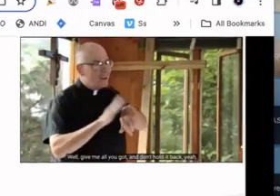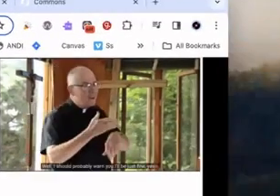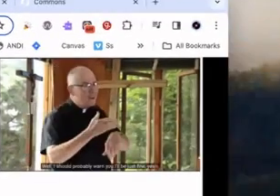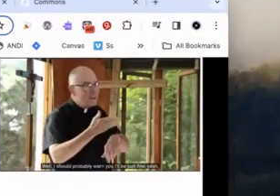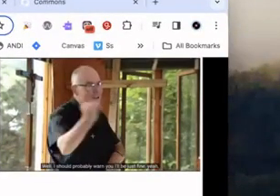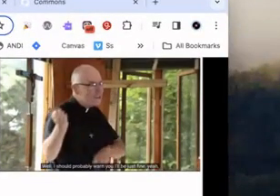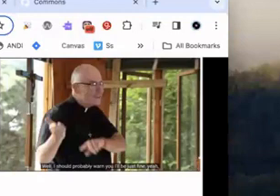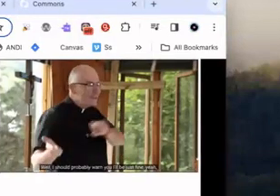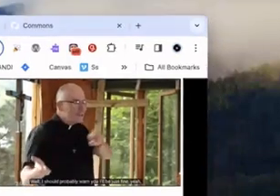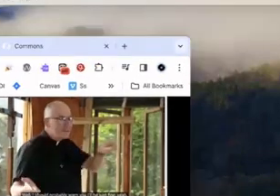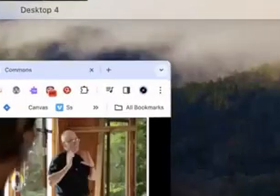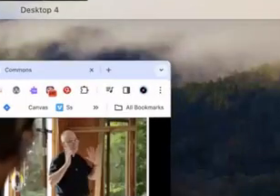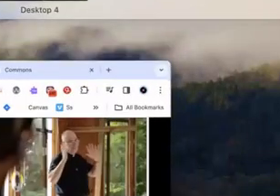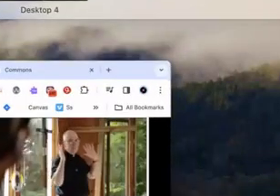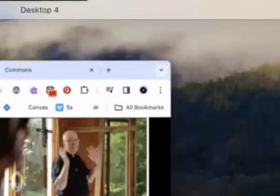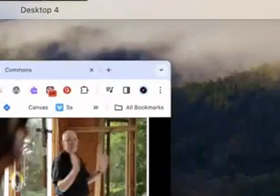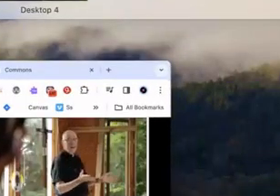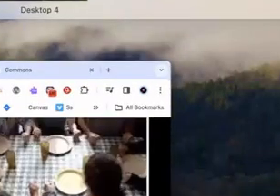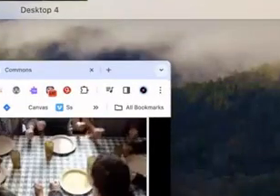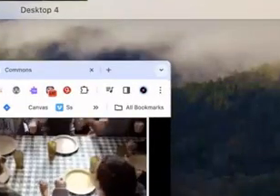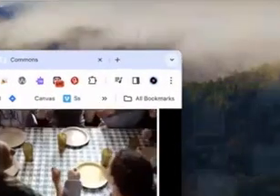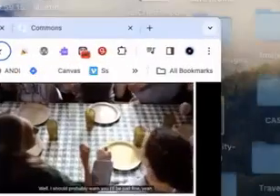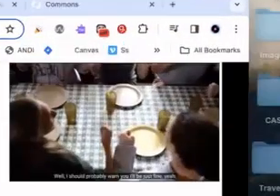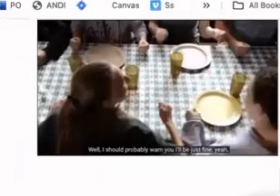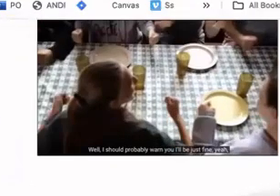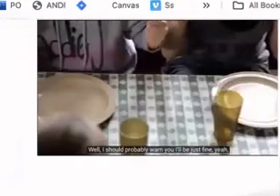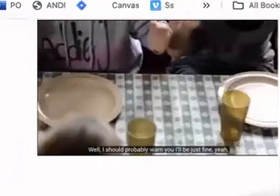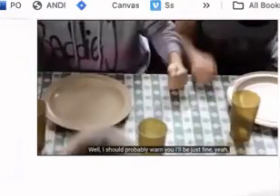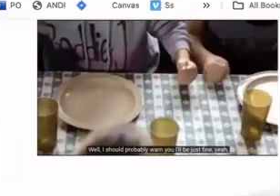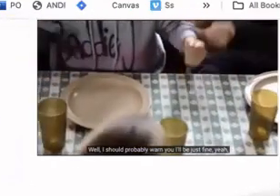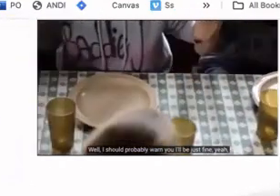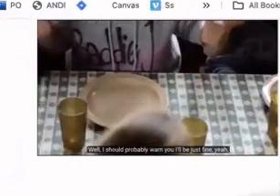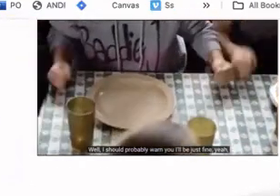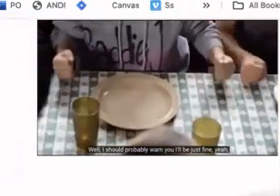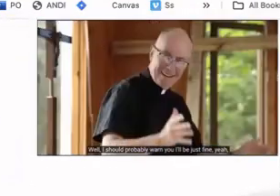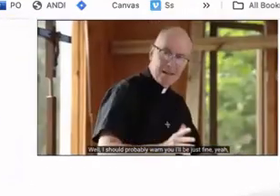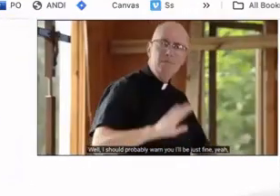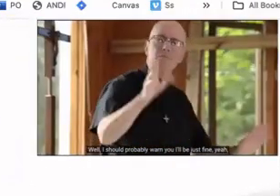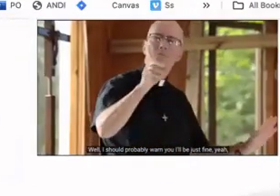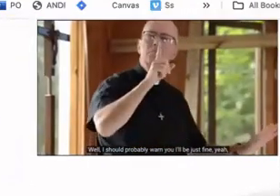Well, I should probably warn you, I'll be just fine.